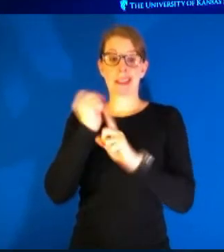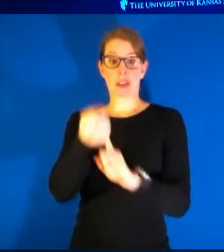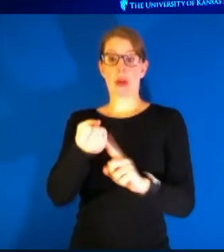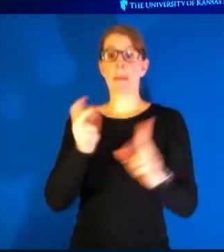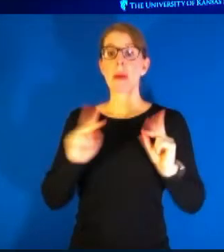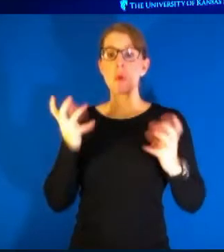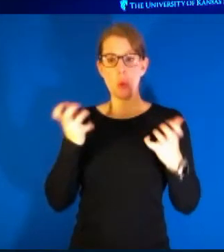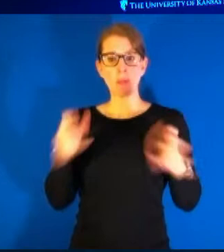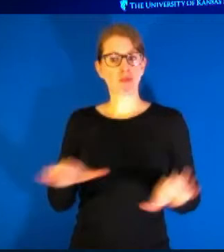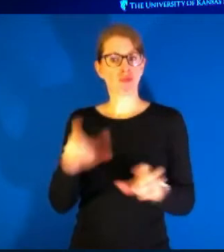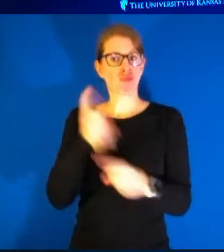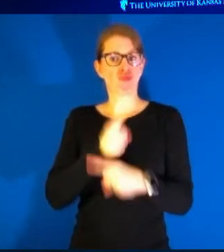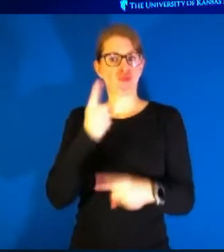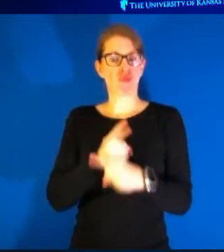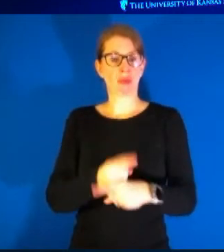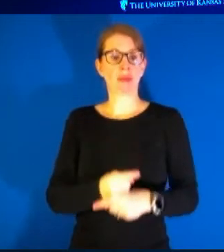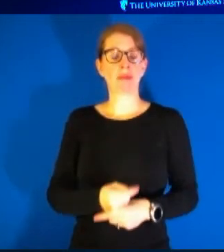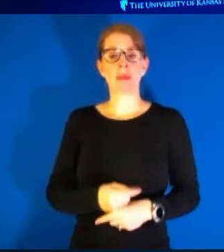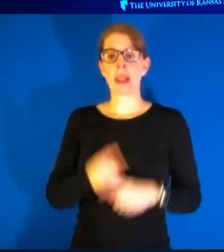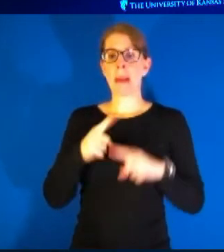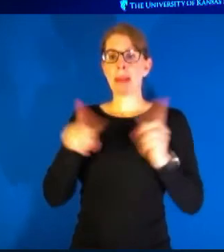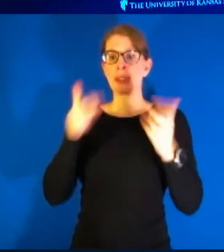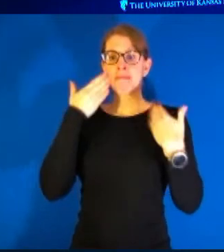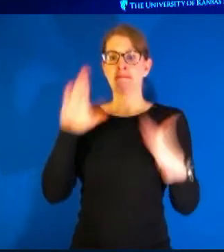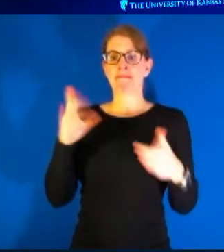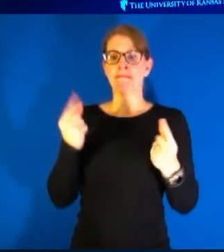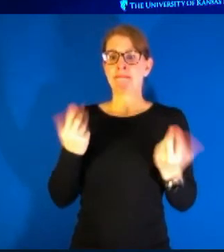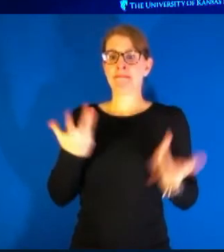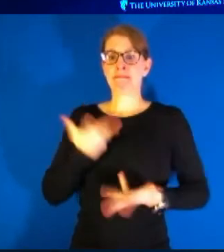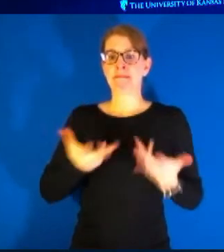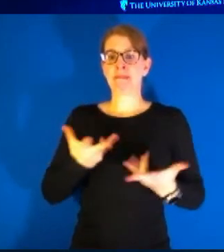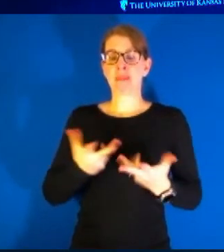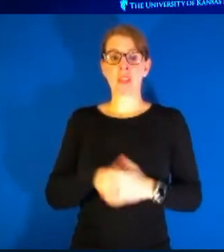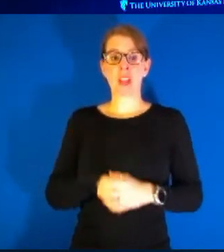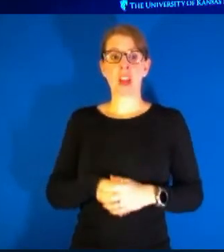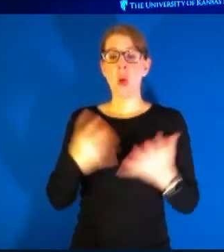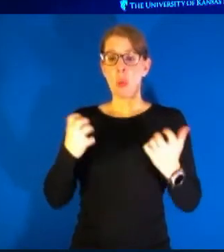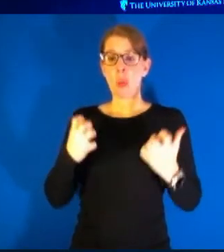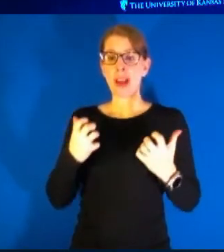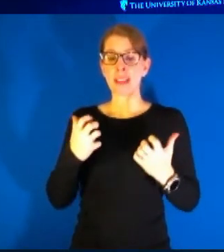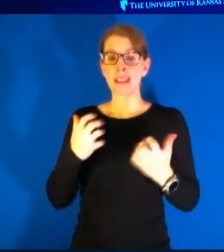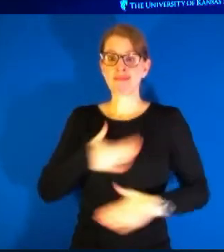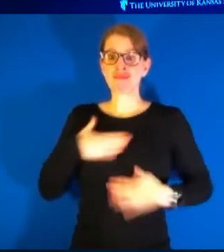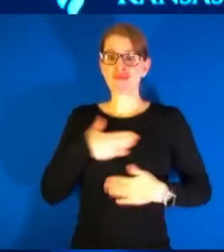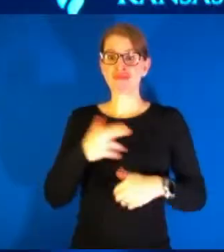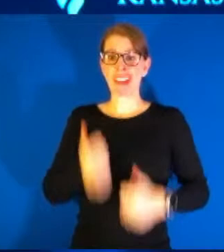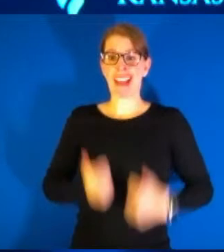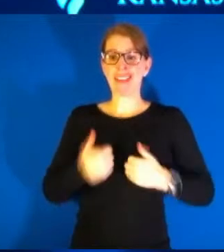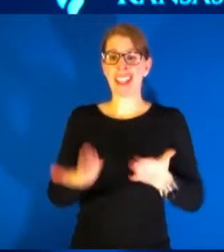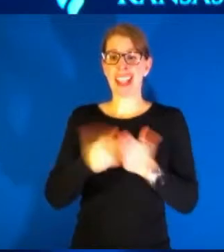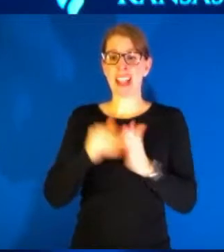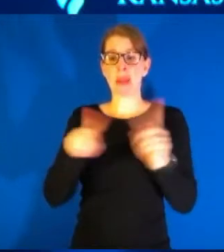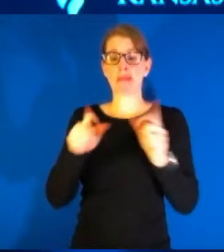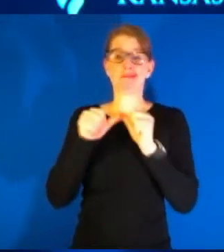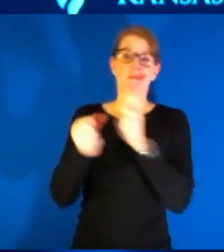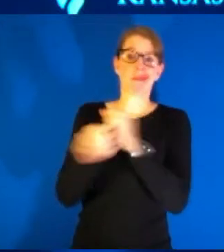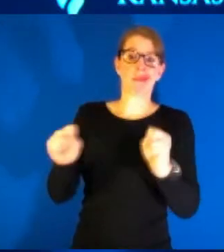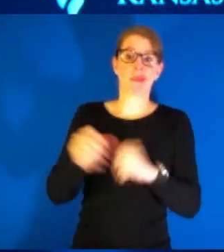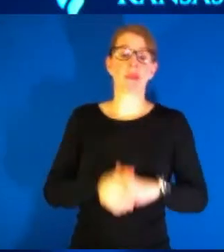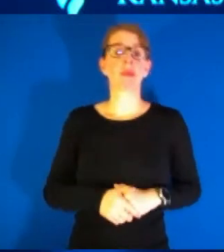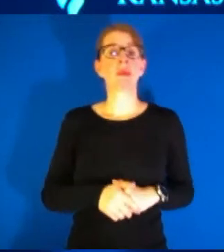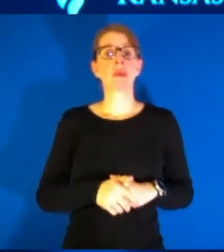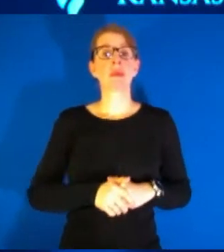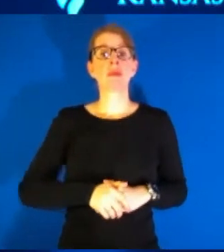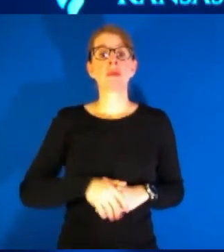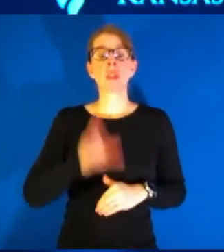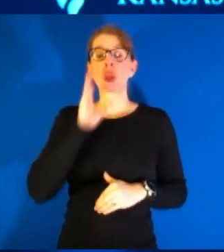Yeah. Absolutely. But they just don't know what to do. Yeah, But they want to get life back to normal, but they want to stay safe Yeah, and and keep there's people safe. lots of things going on. There was that little